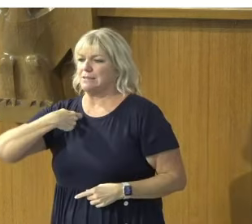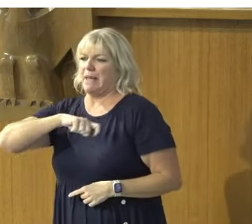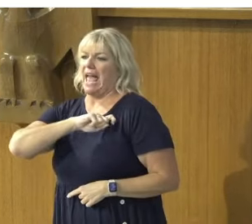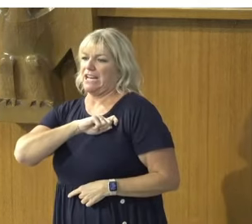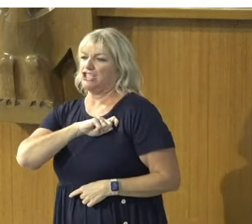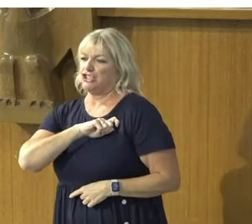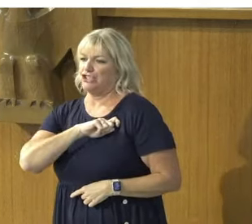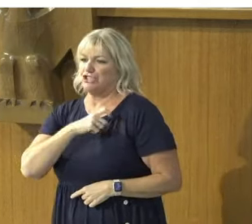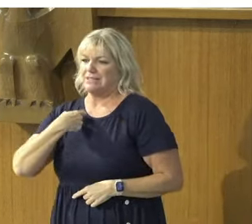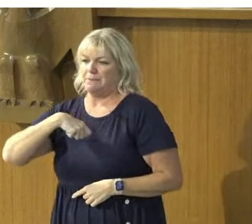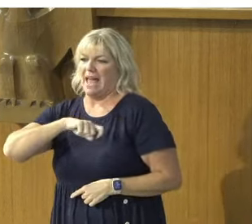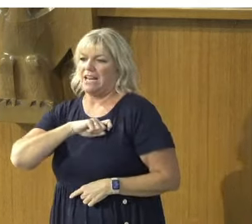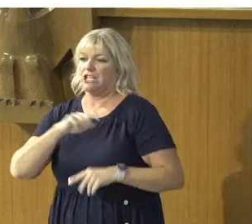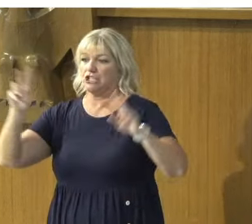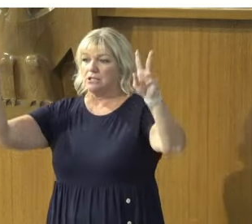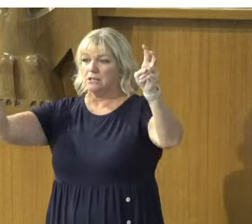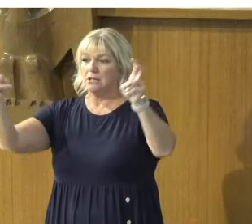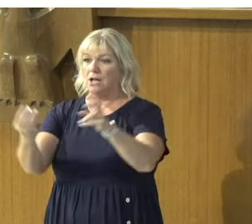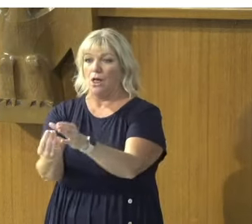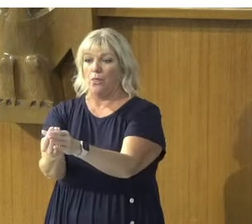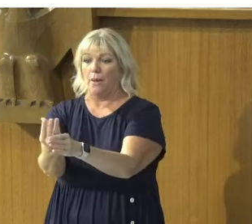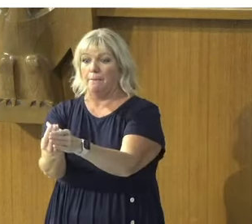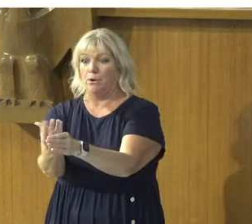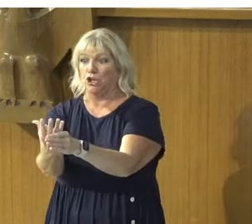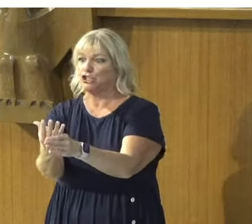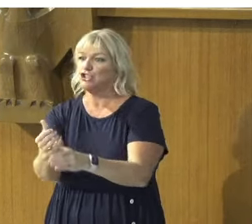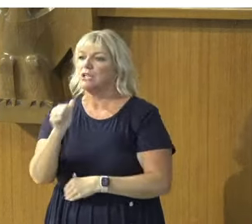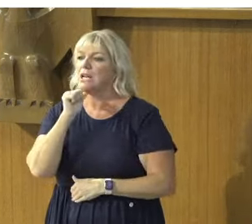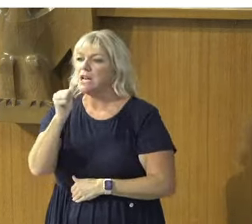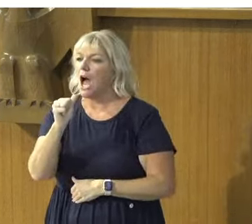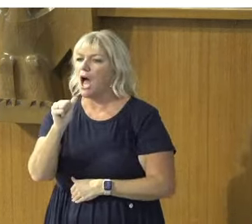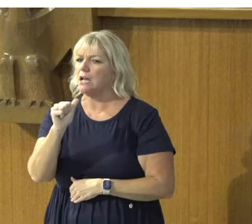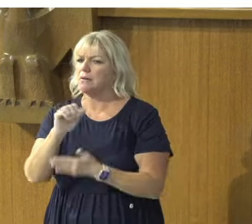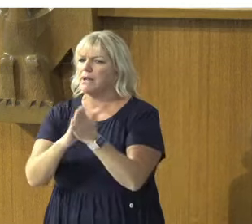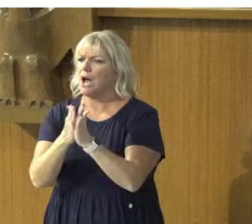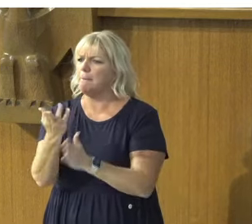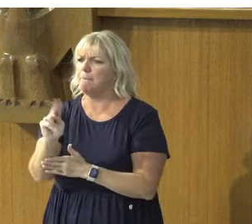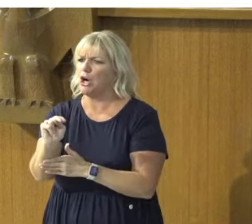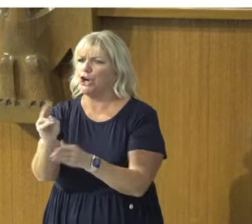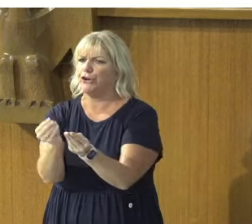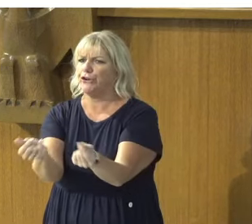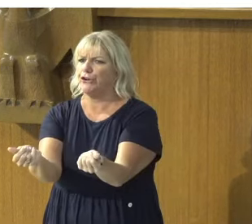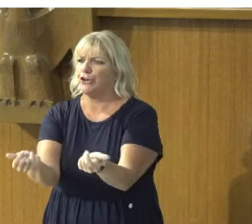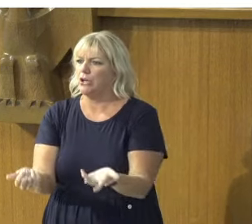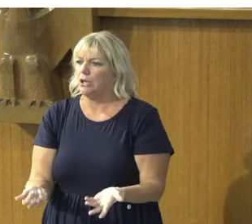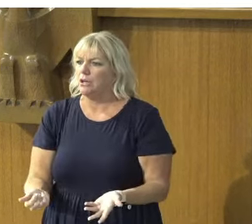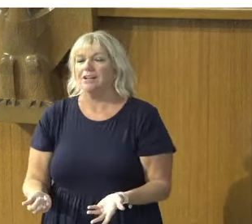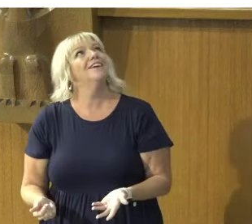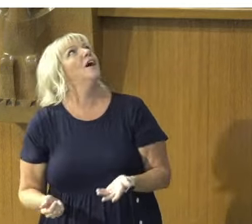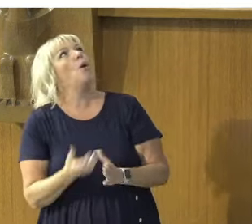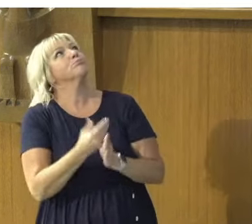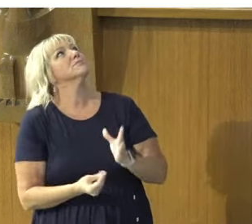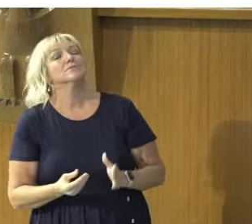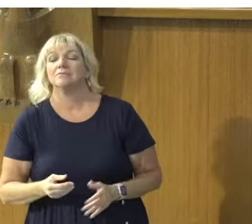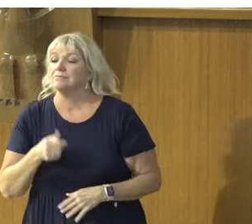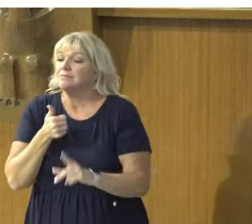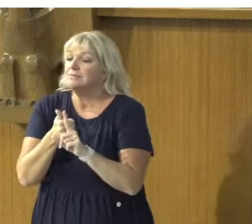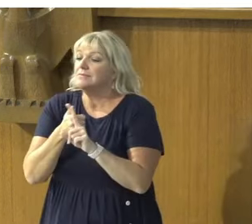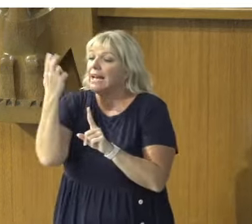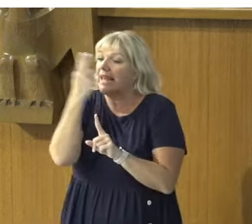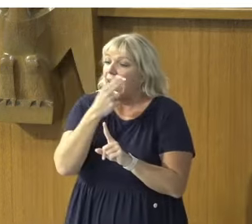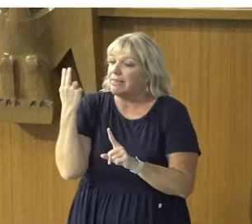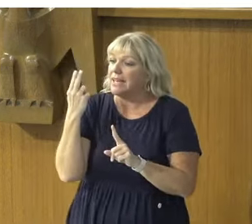titled this piece The Bush That Was Not Burnt. Okay, it disappeared, but you saw it. A devout Catholic Italian